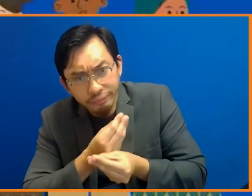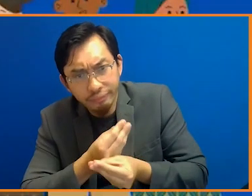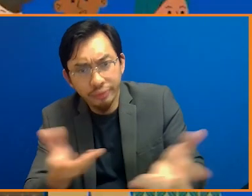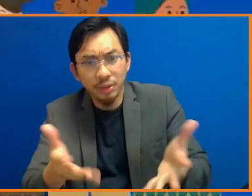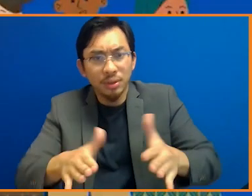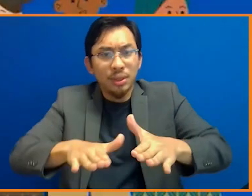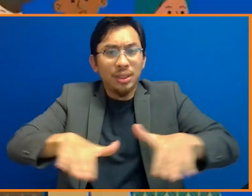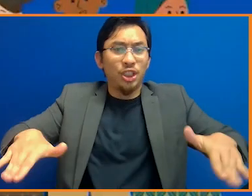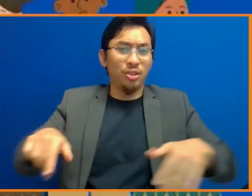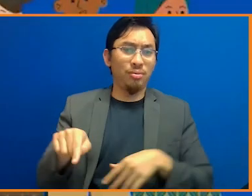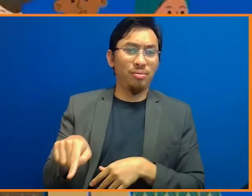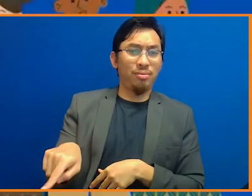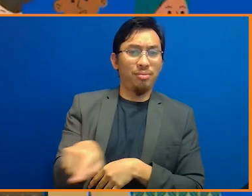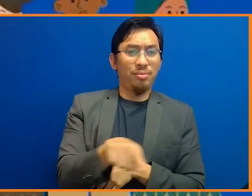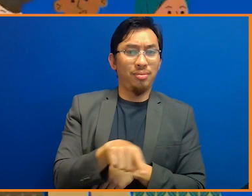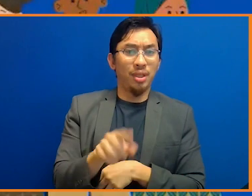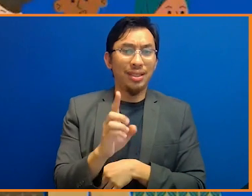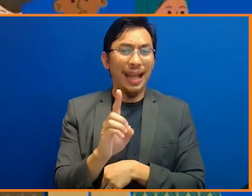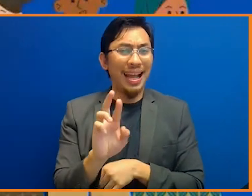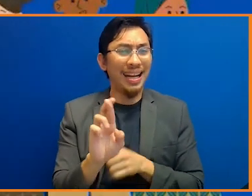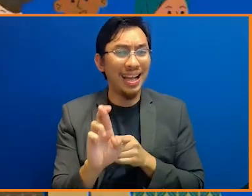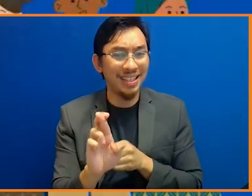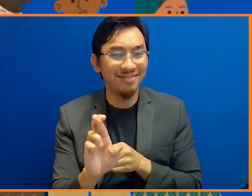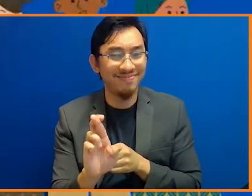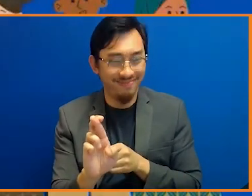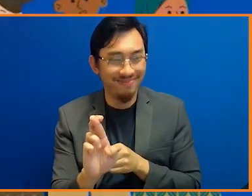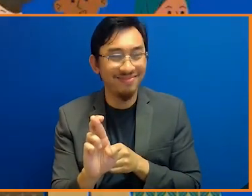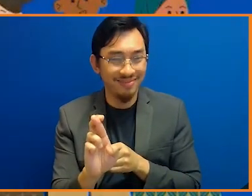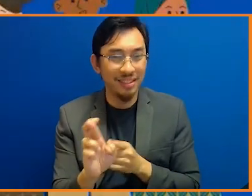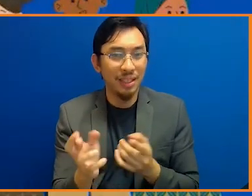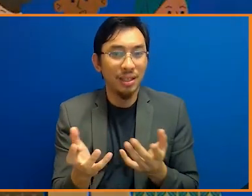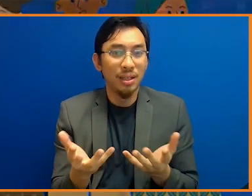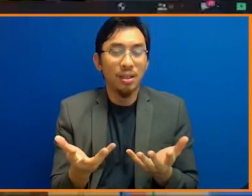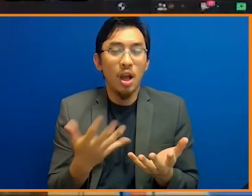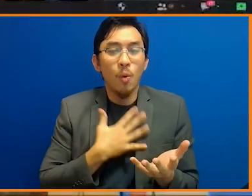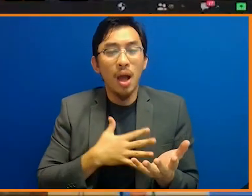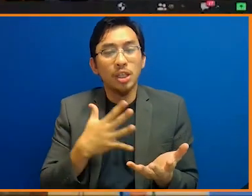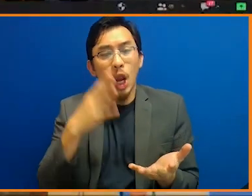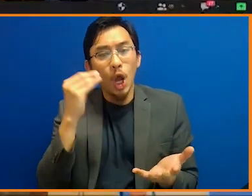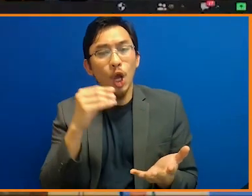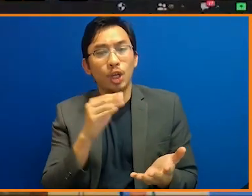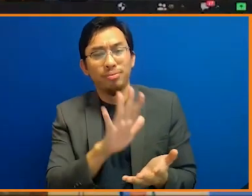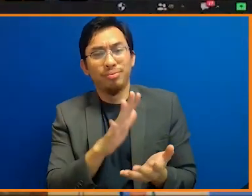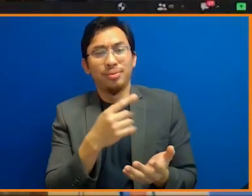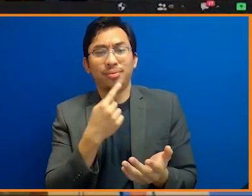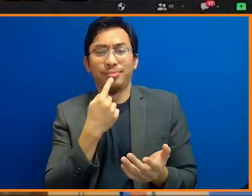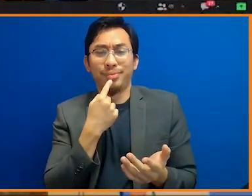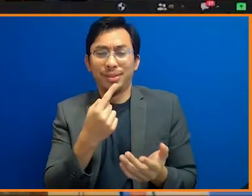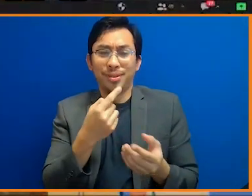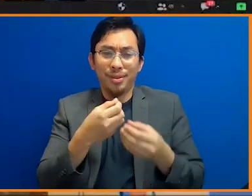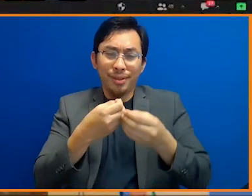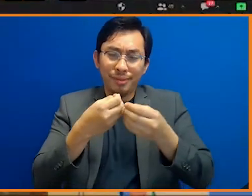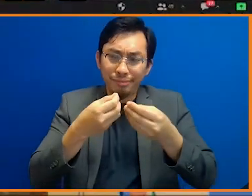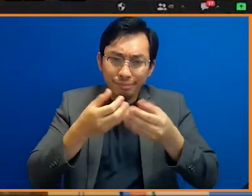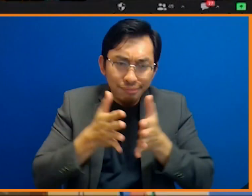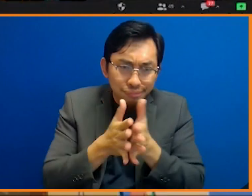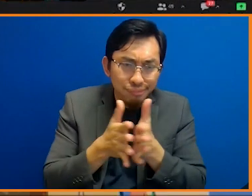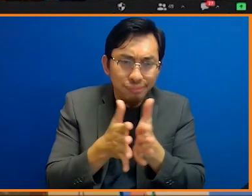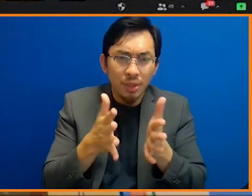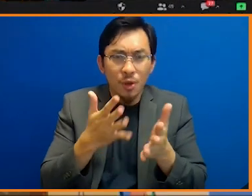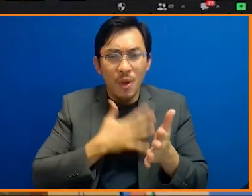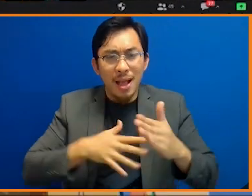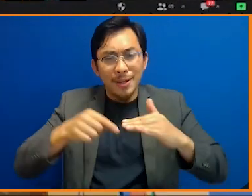comprehensive understanding to the adolescents regarding the DRR itself? Because I want to learn more about this. You mentioned it